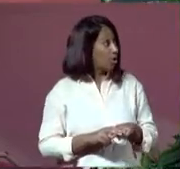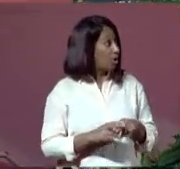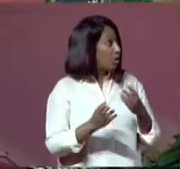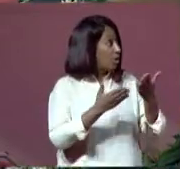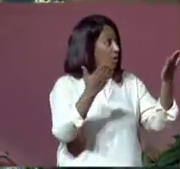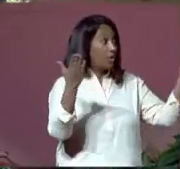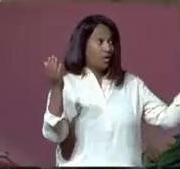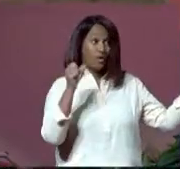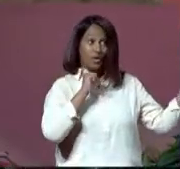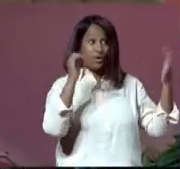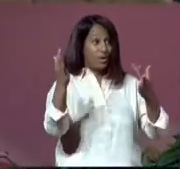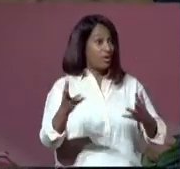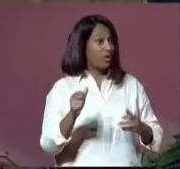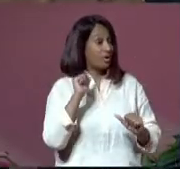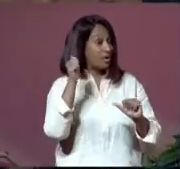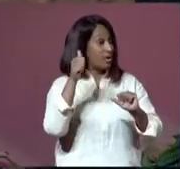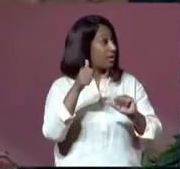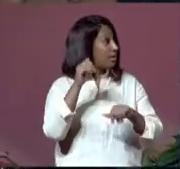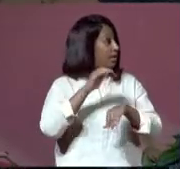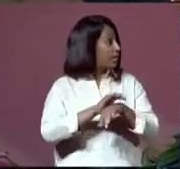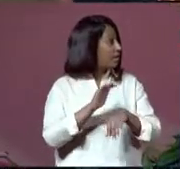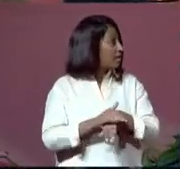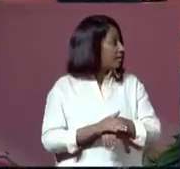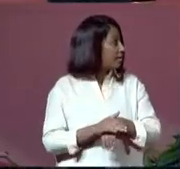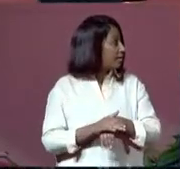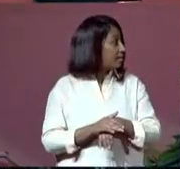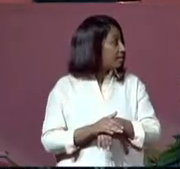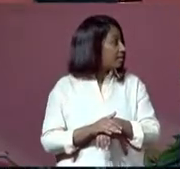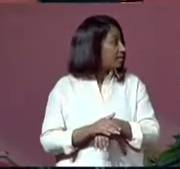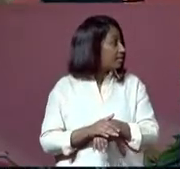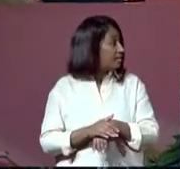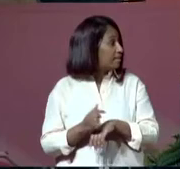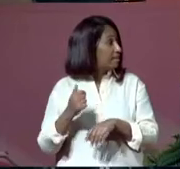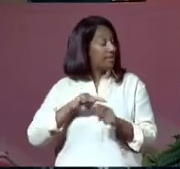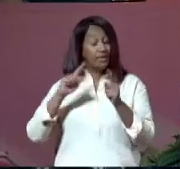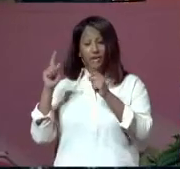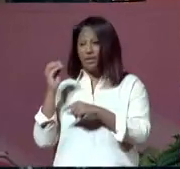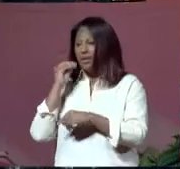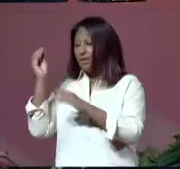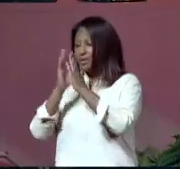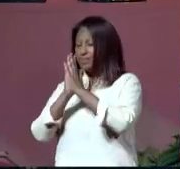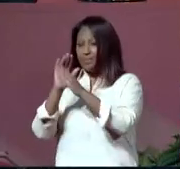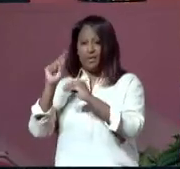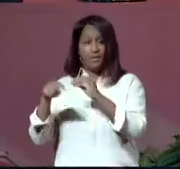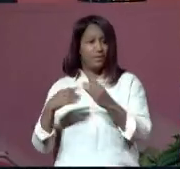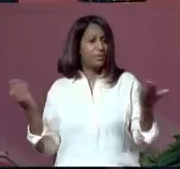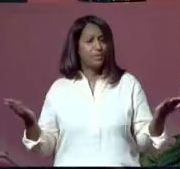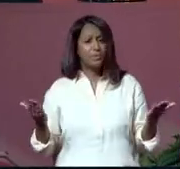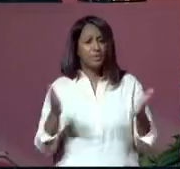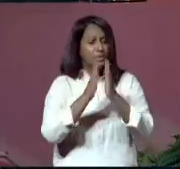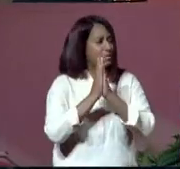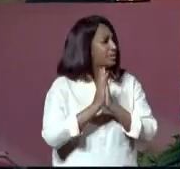wait till tomorrow night. I'm going to be back tomorrow night. I'm going to go home and pray about it. What is there to pray about?